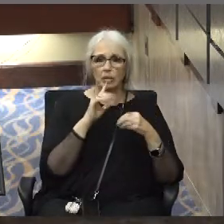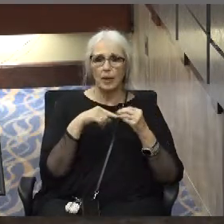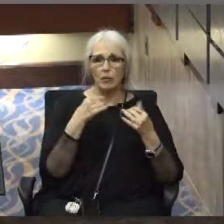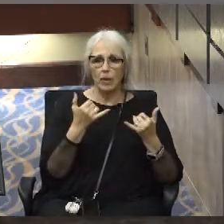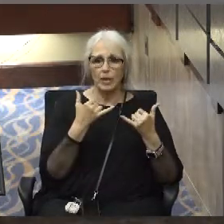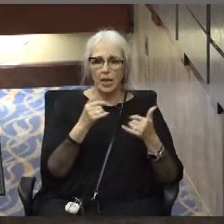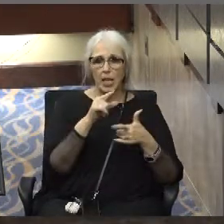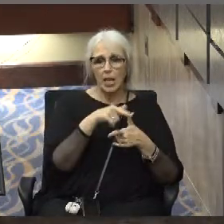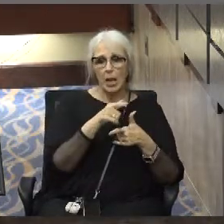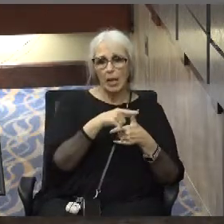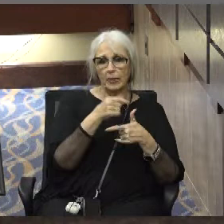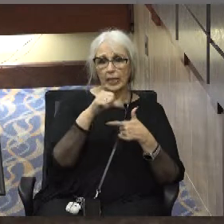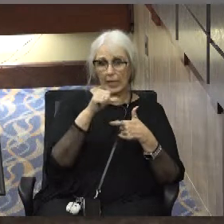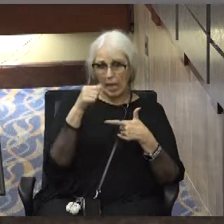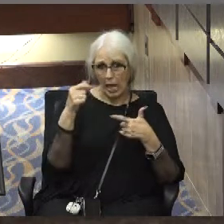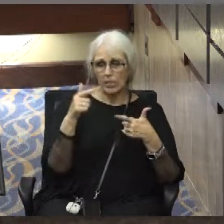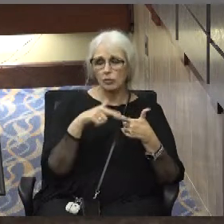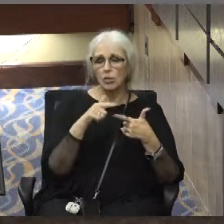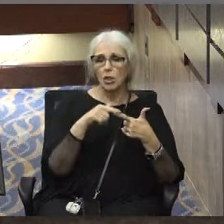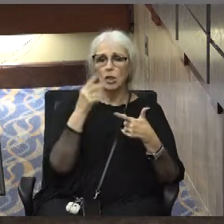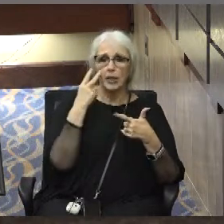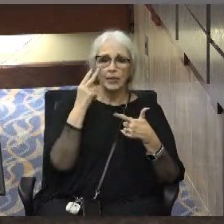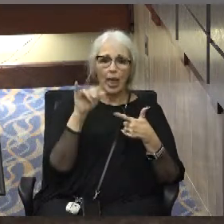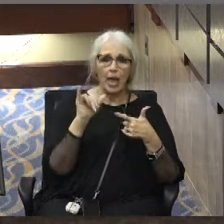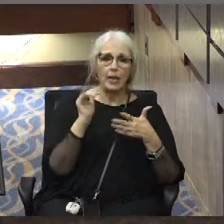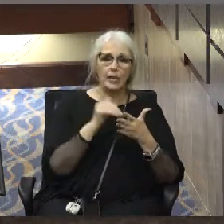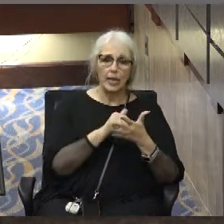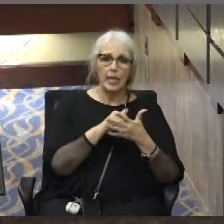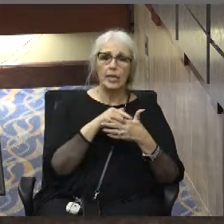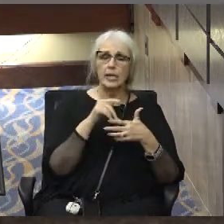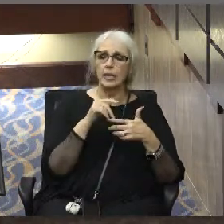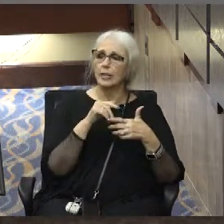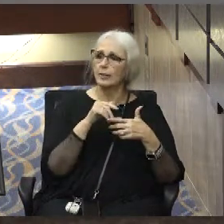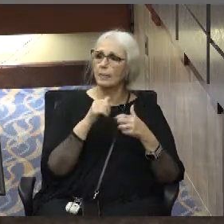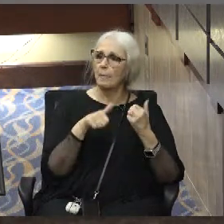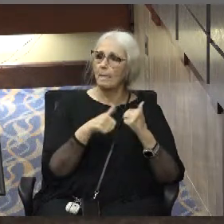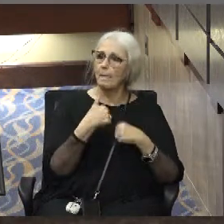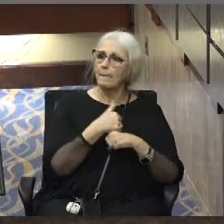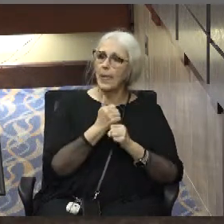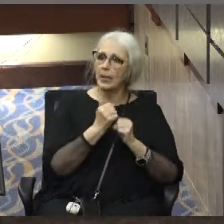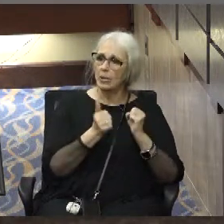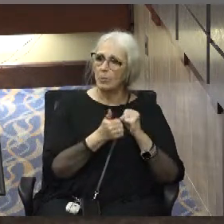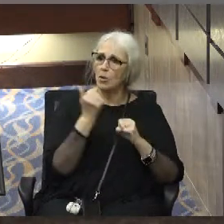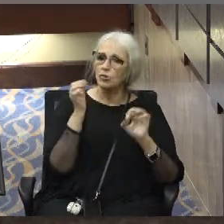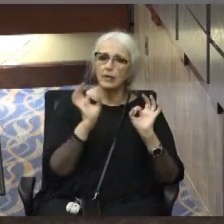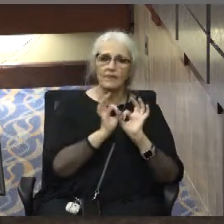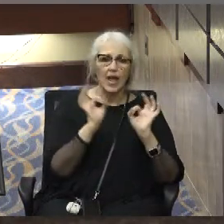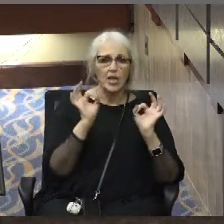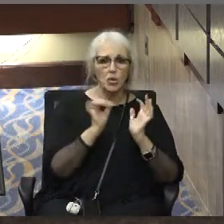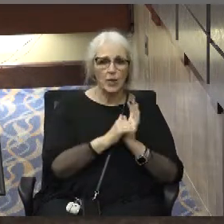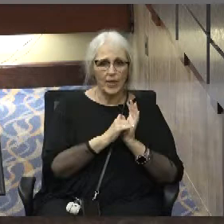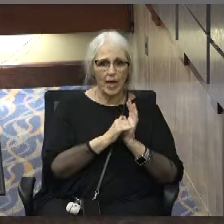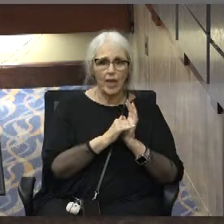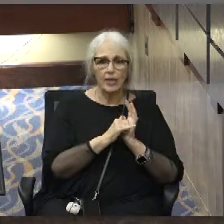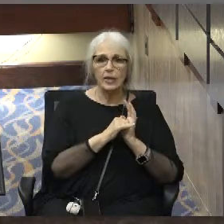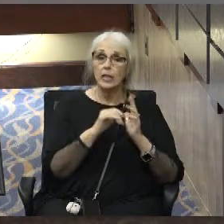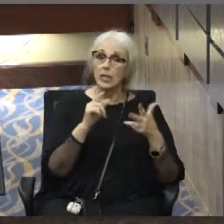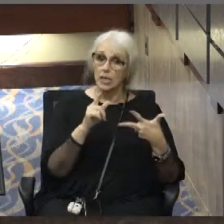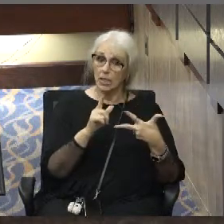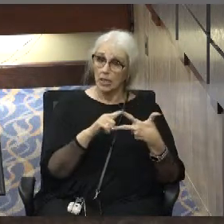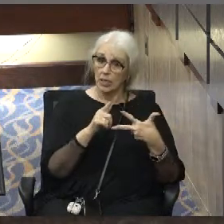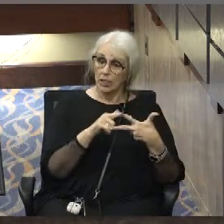The methane gas, we're kind of looking at that again and how we maximize the value of that out at the landfill. And